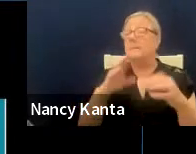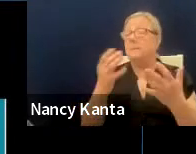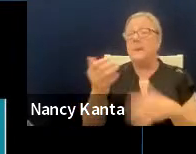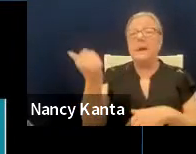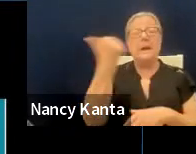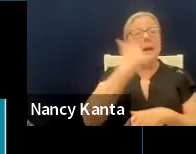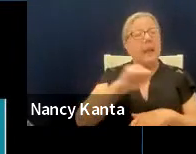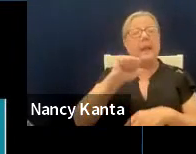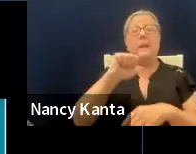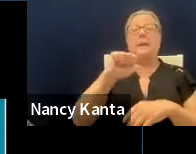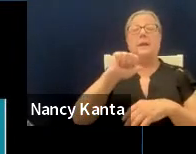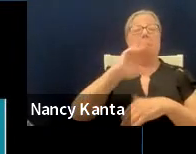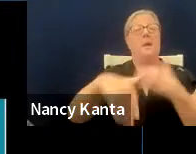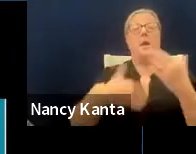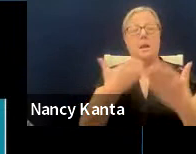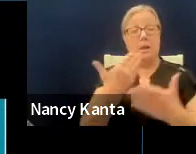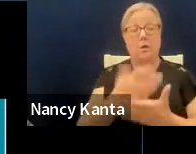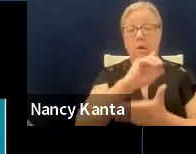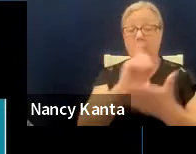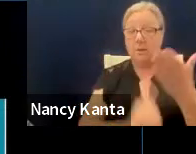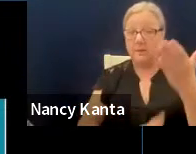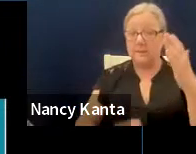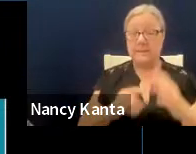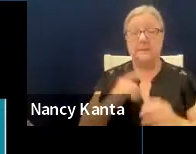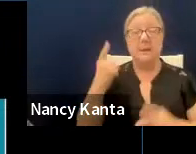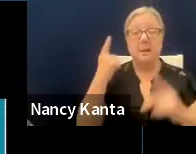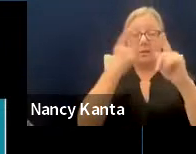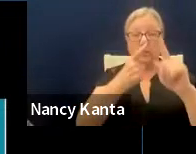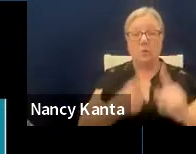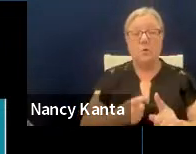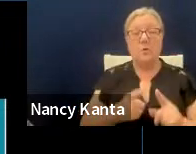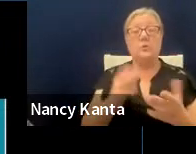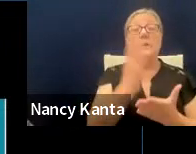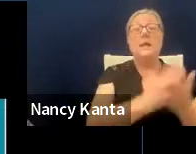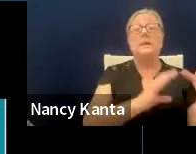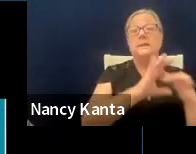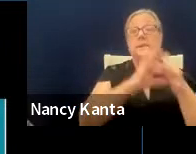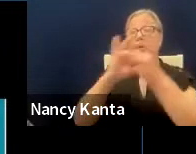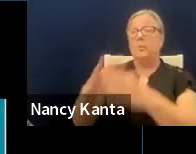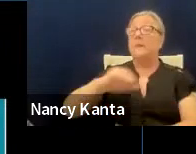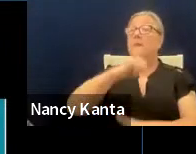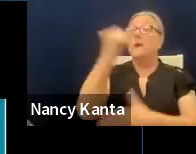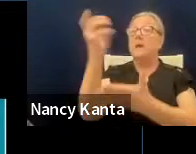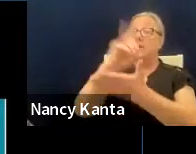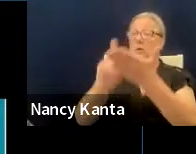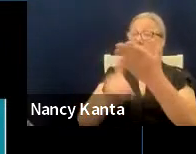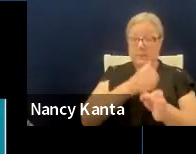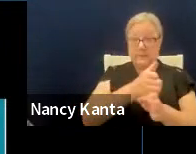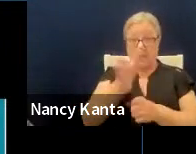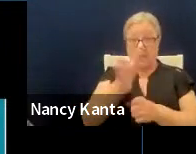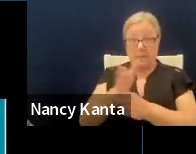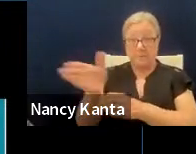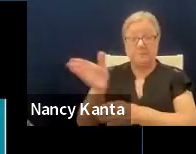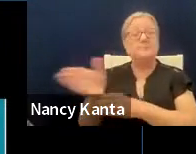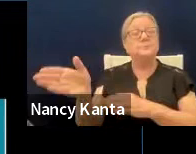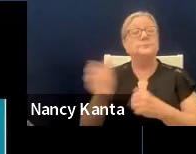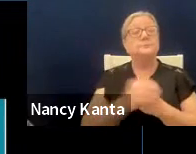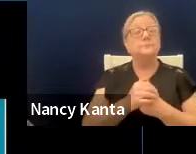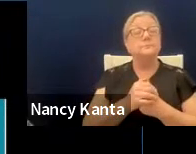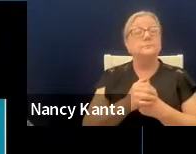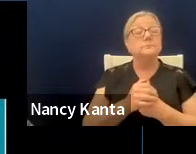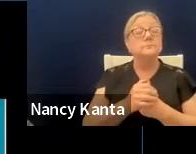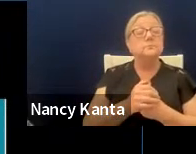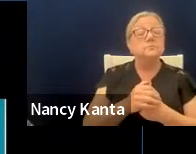being studied. Some will be addressed in coordination with other design disciplines, and then some of